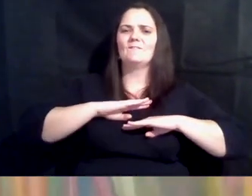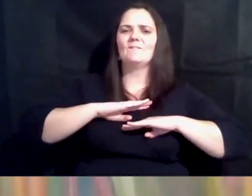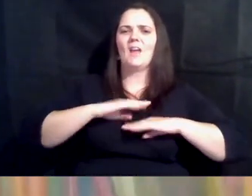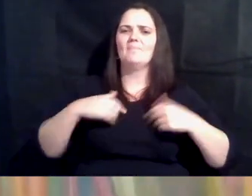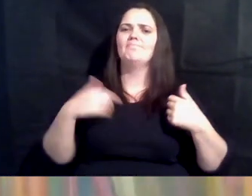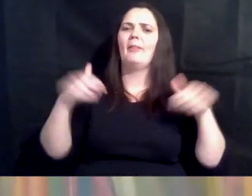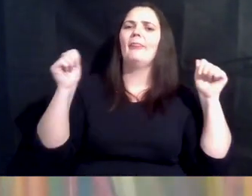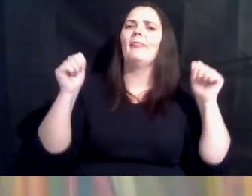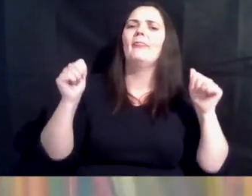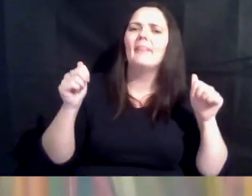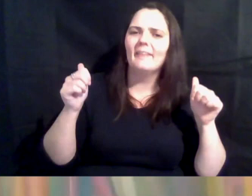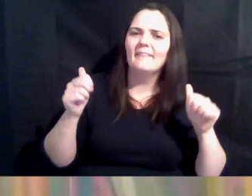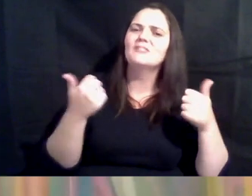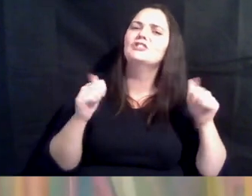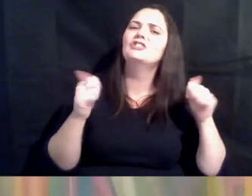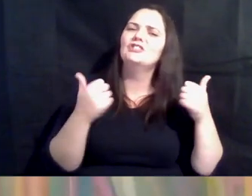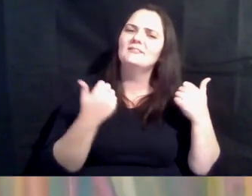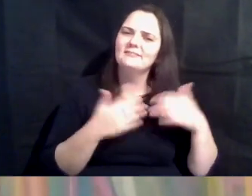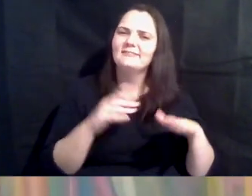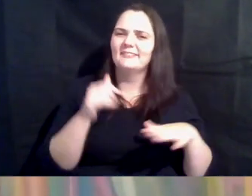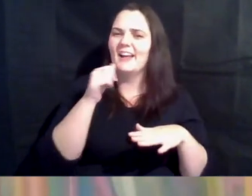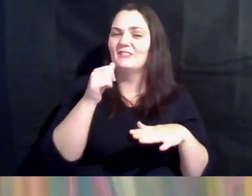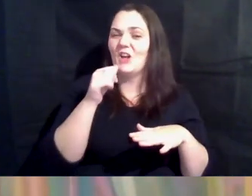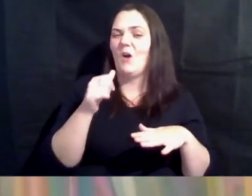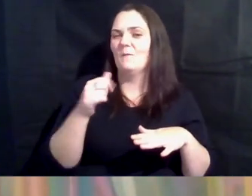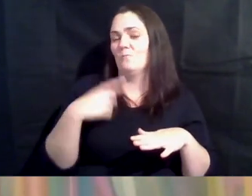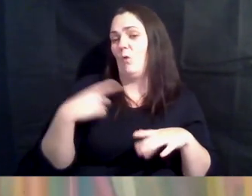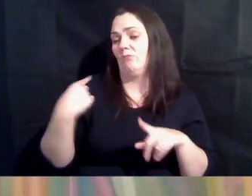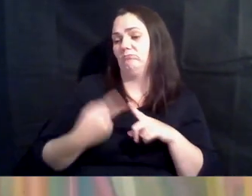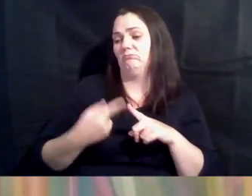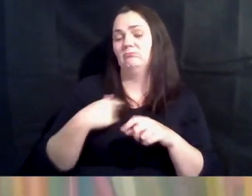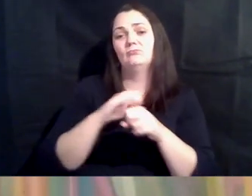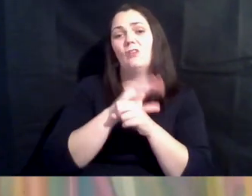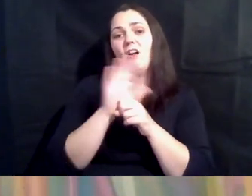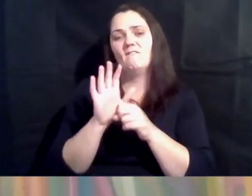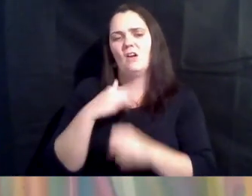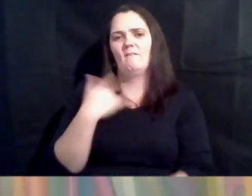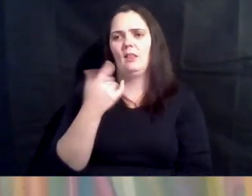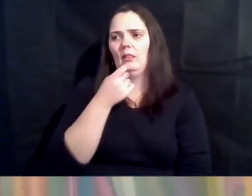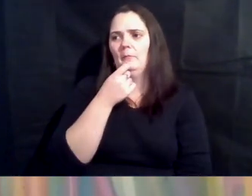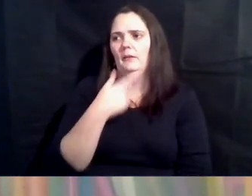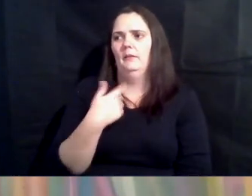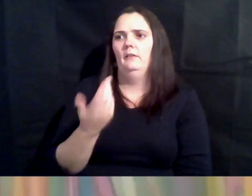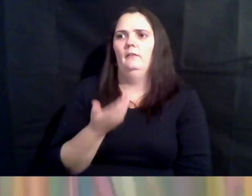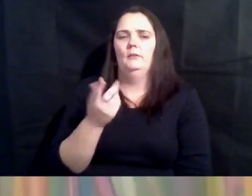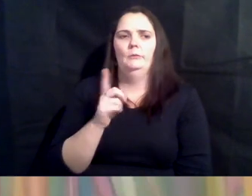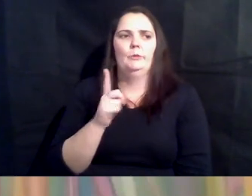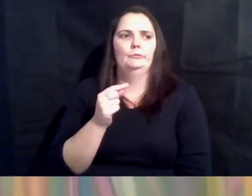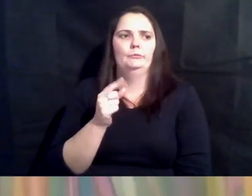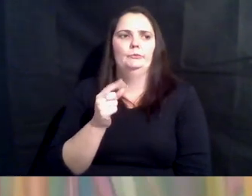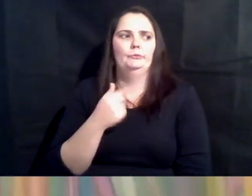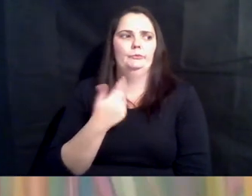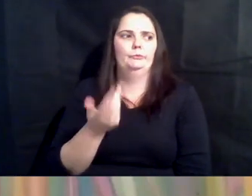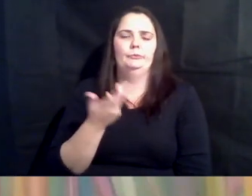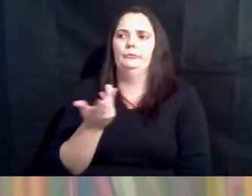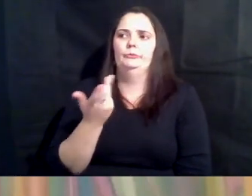that's part of the reason I did this too, because I felt a little bit strange during this COVID time. Sometimes I felt a little bit aimless, or I just needed a